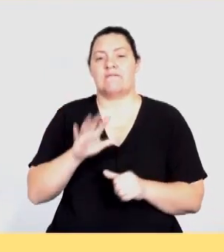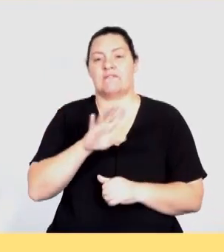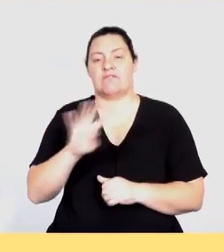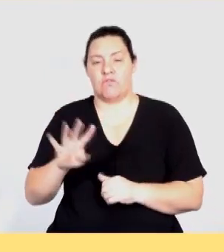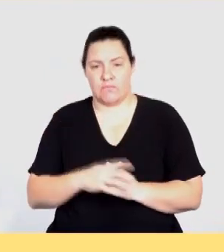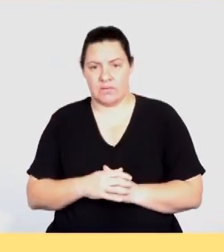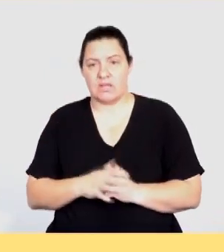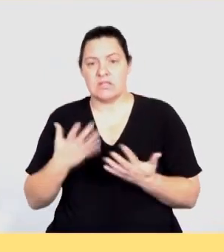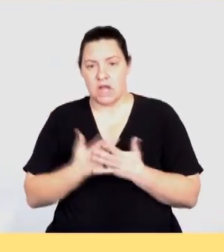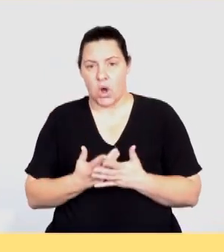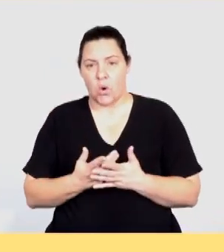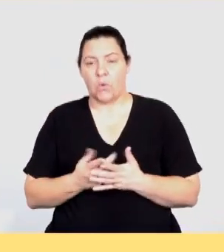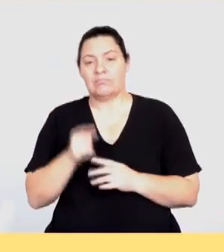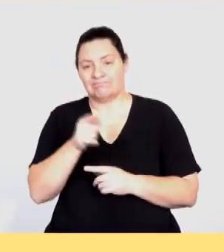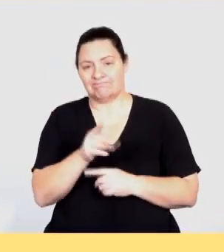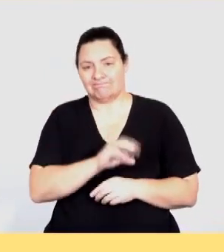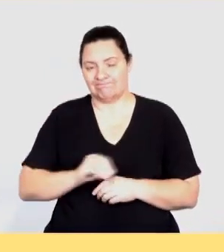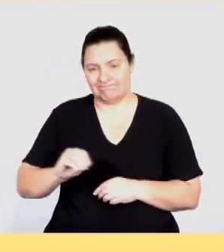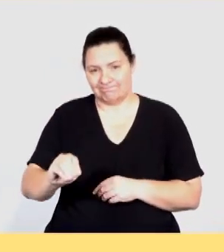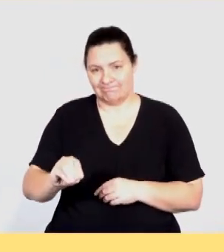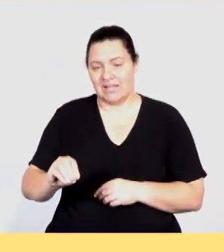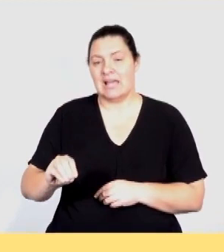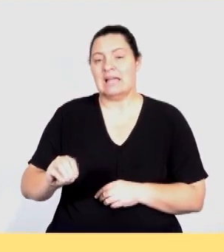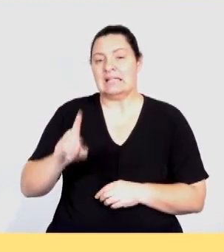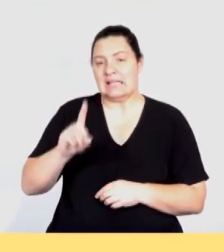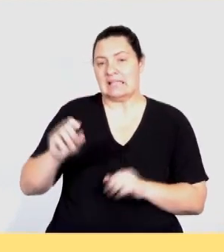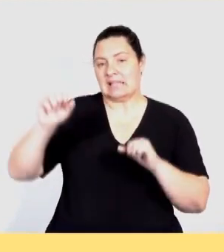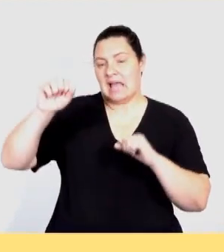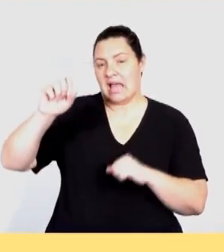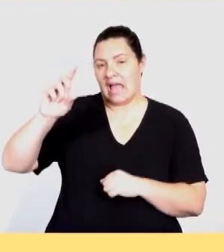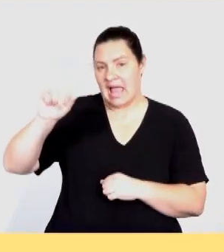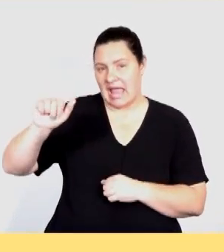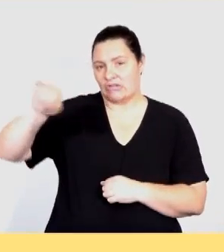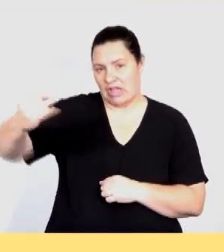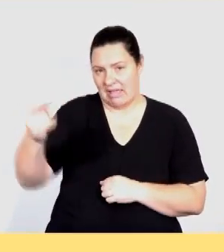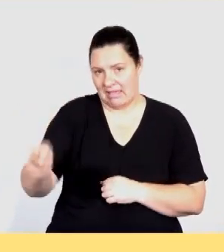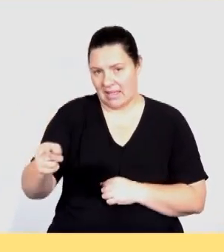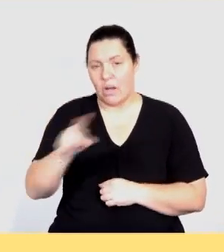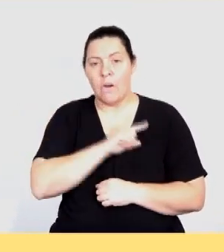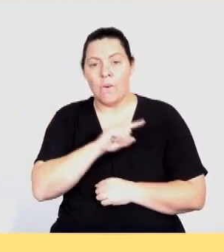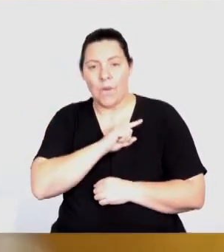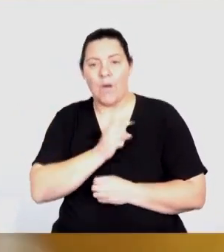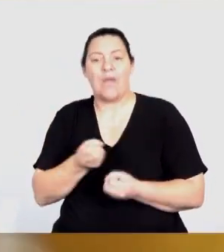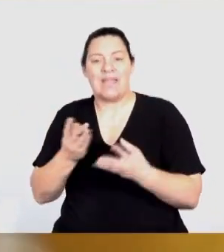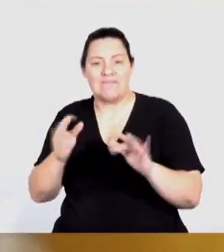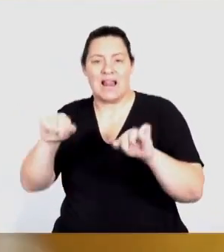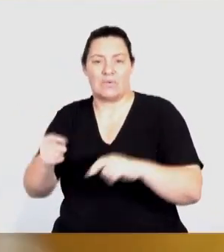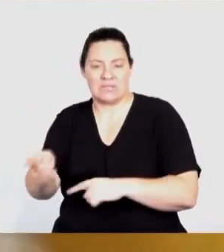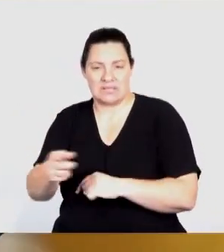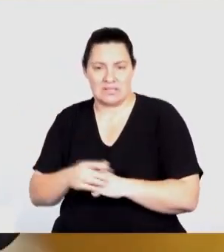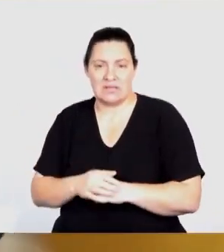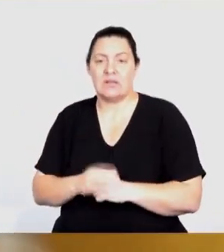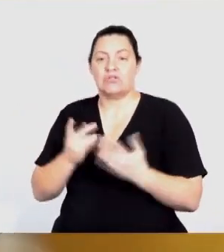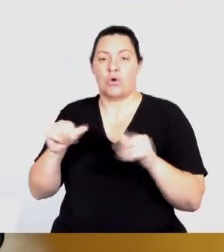54 to him. So that means I'm now bringing that to my debtors allowances journal because we're giving him